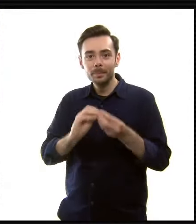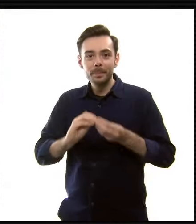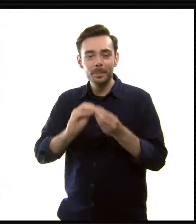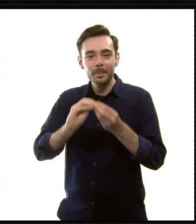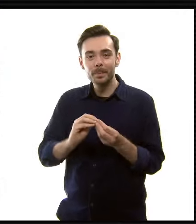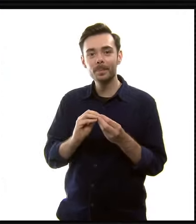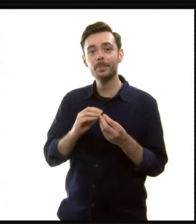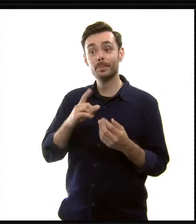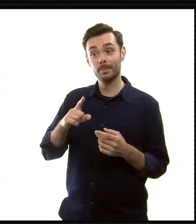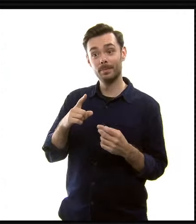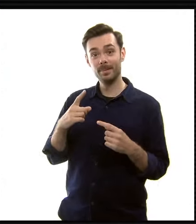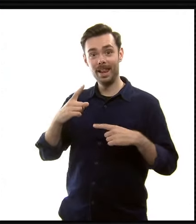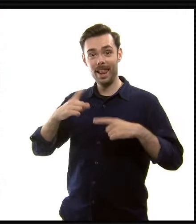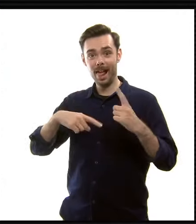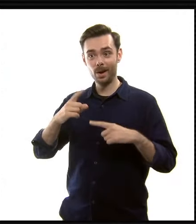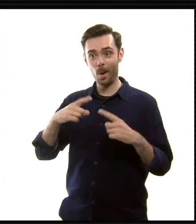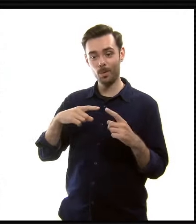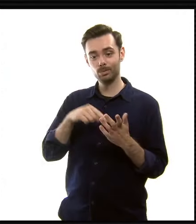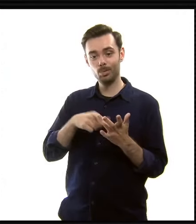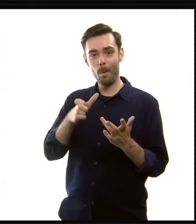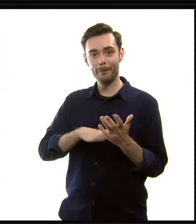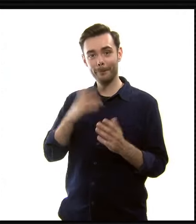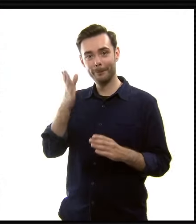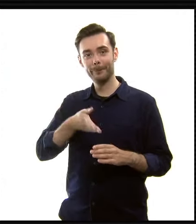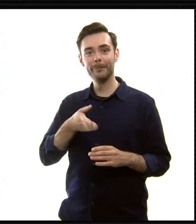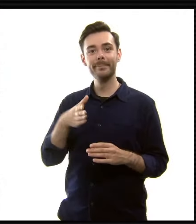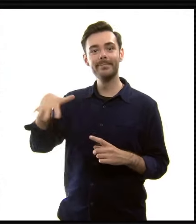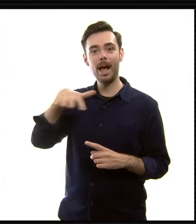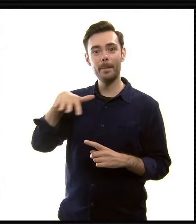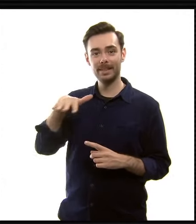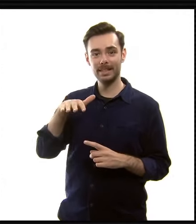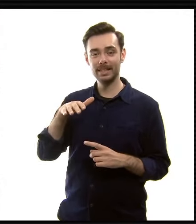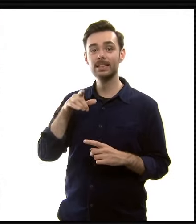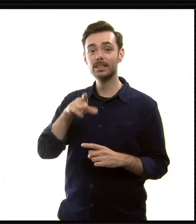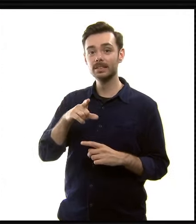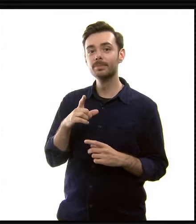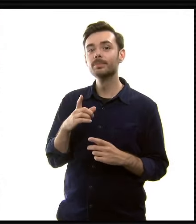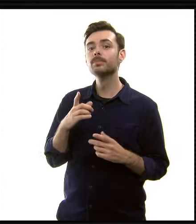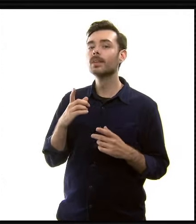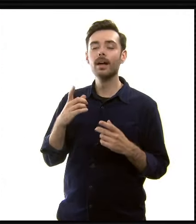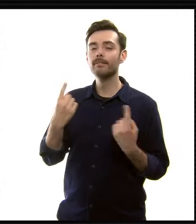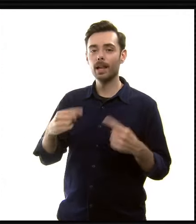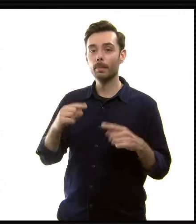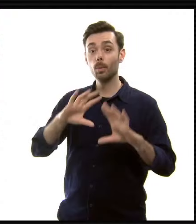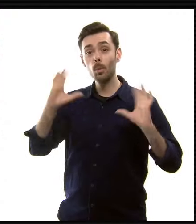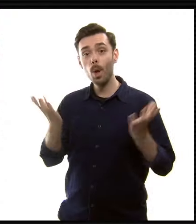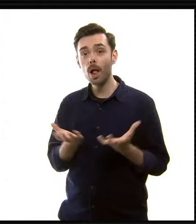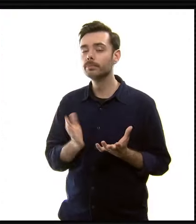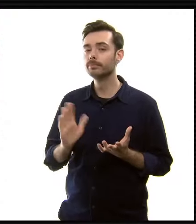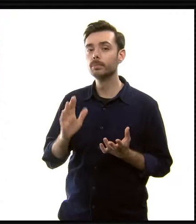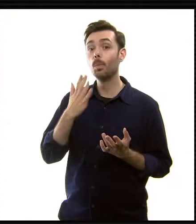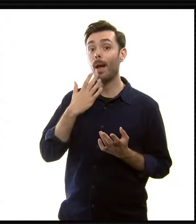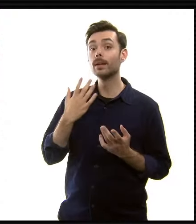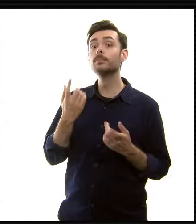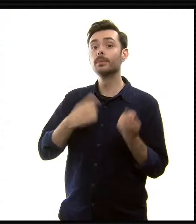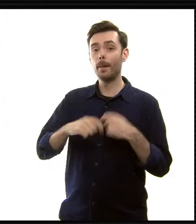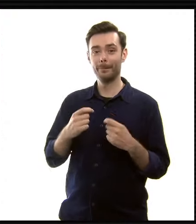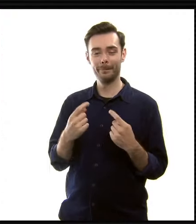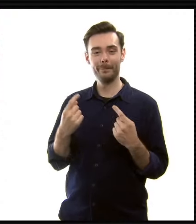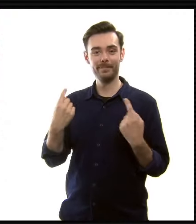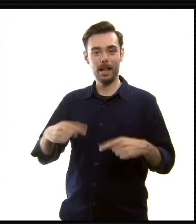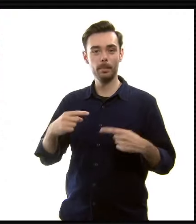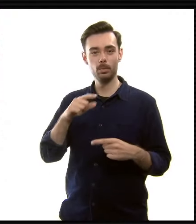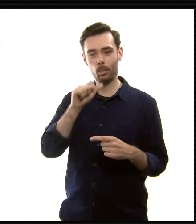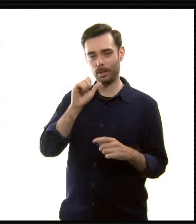and exciting ways to build together. It's not available everywhere right now, but when it is, you will be the first to know. And get ready for World